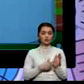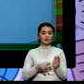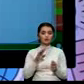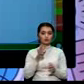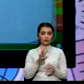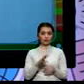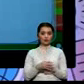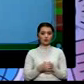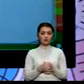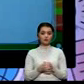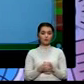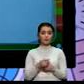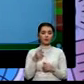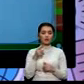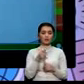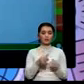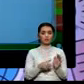4574 dan